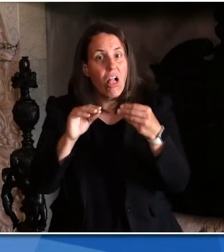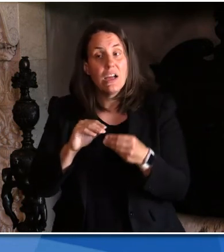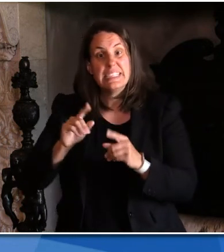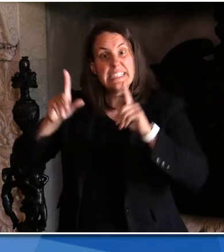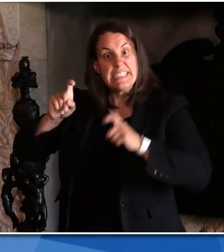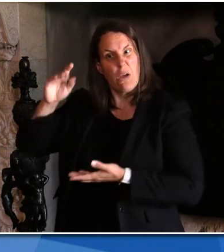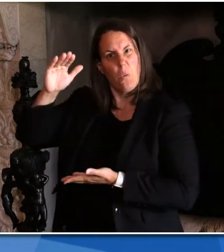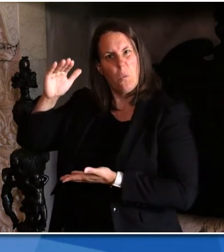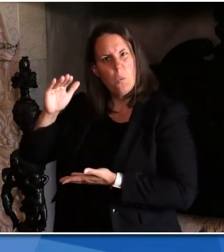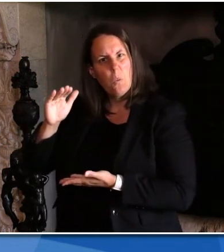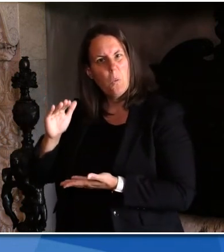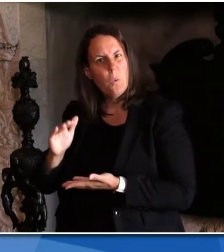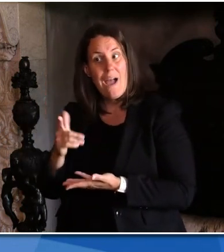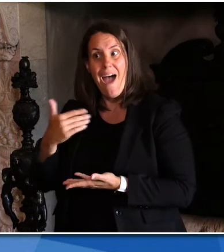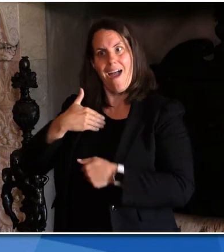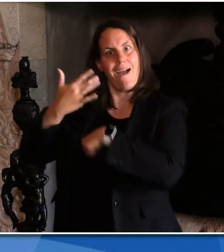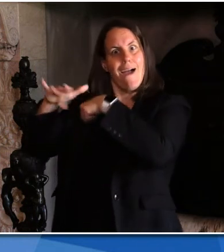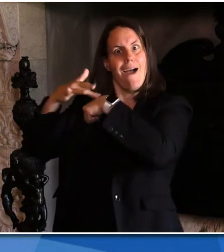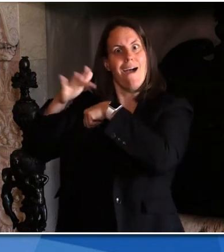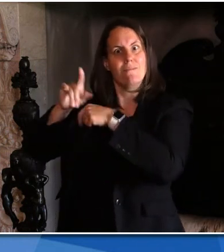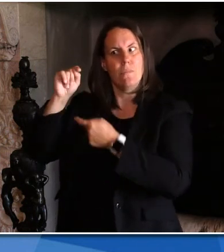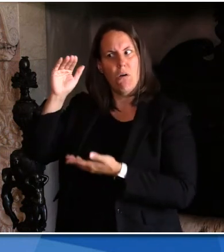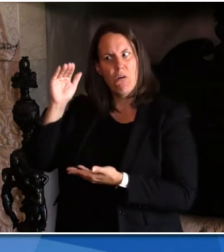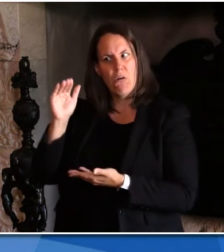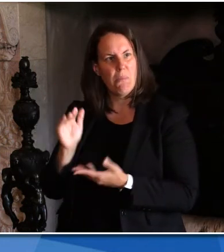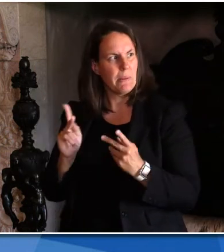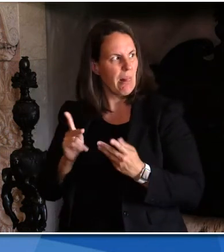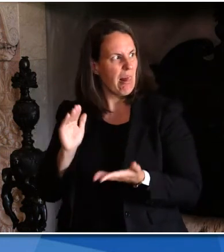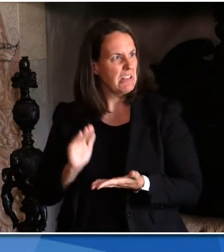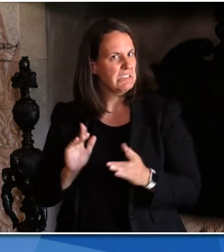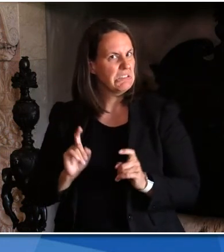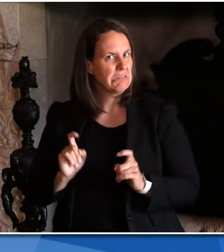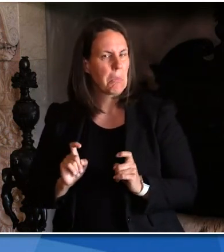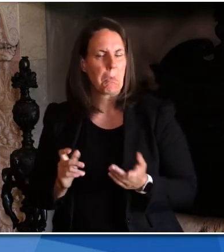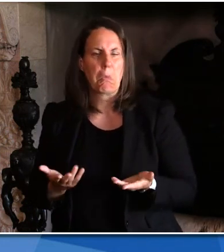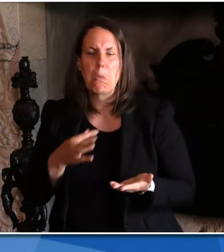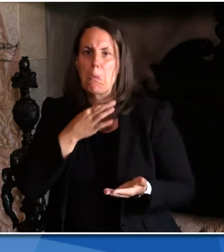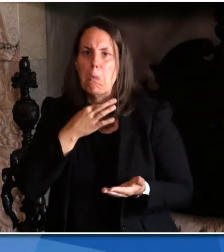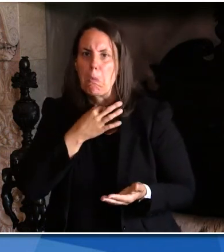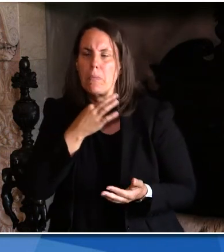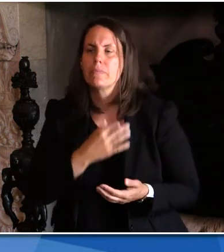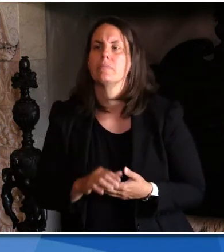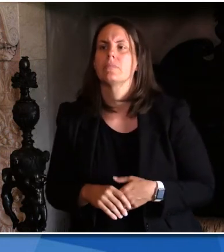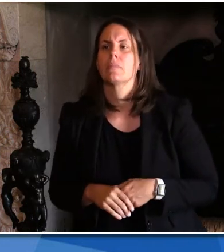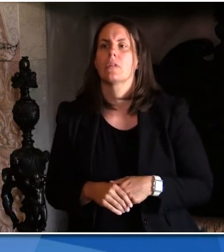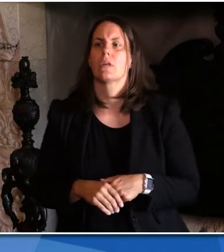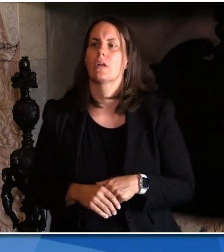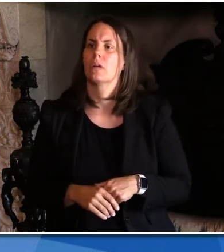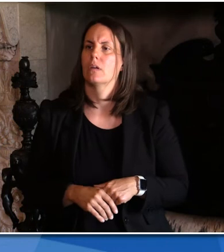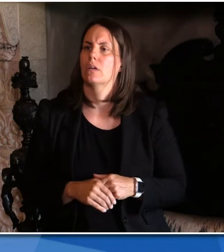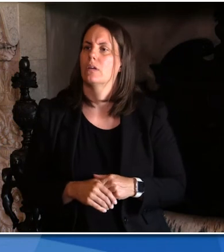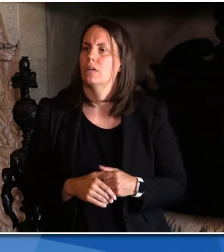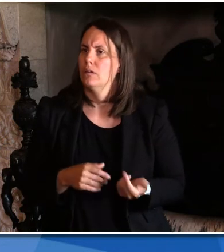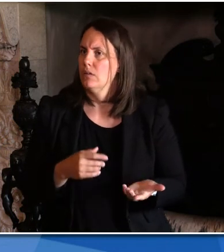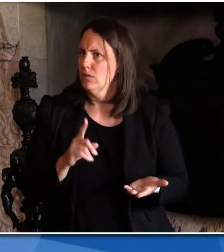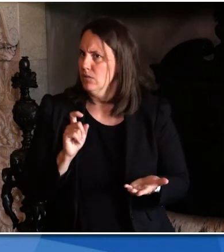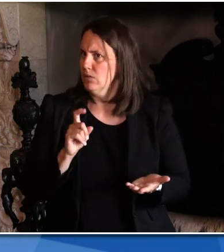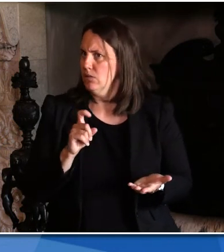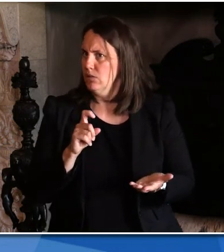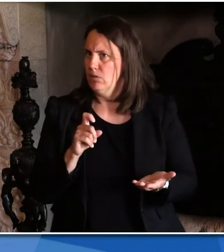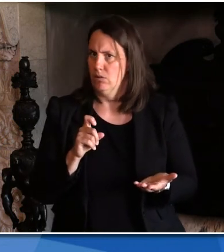lately, but I'm curious about whether you feel you have